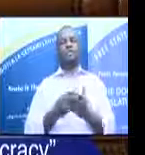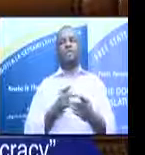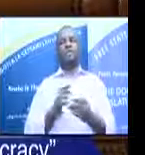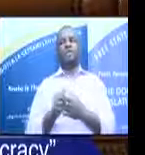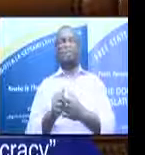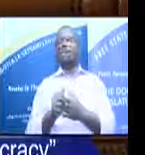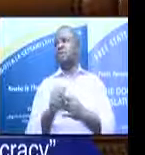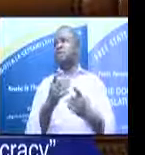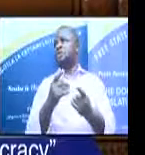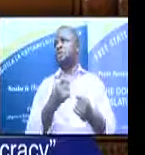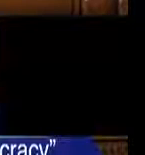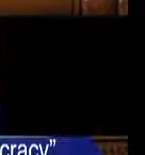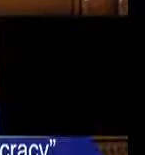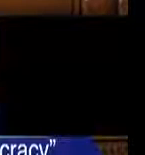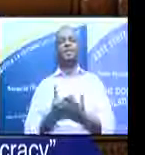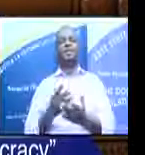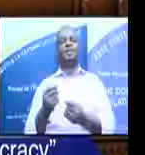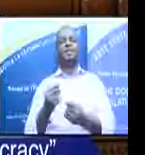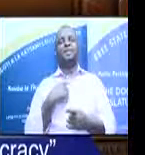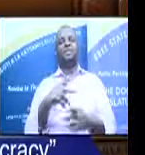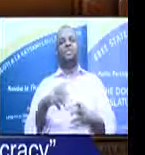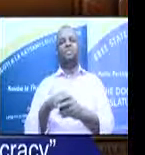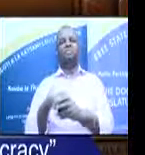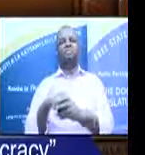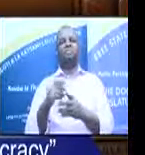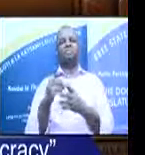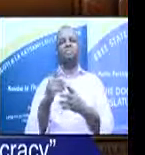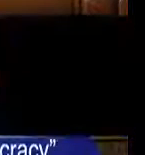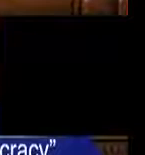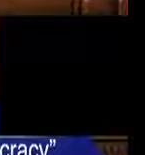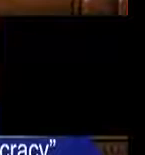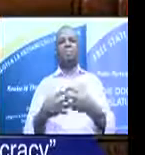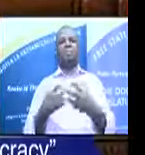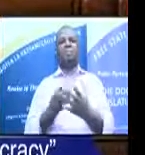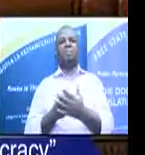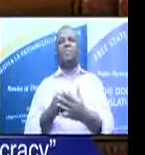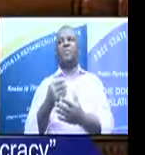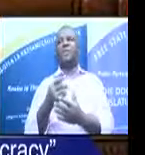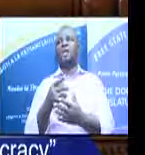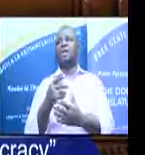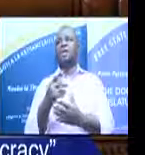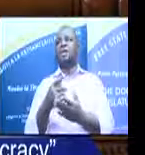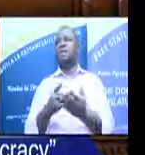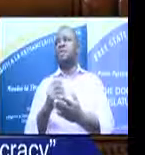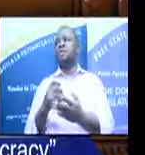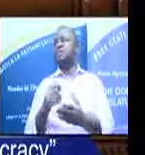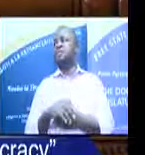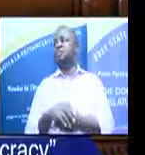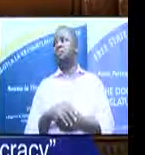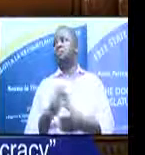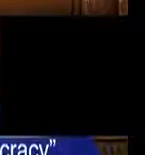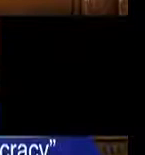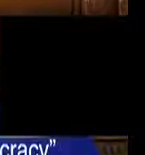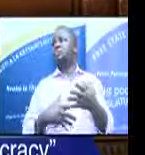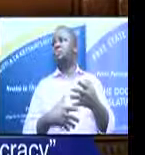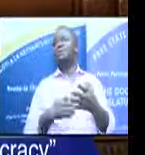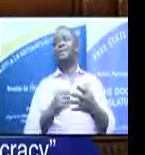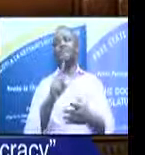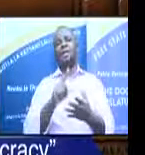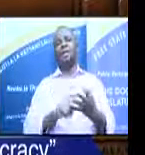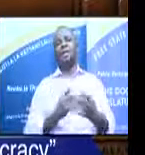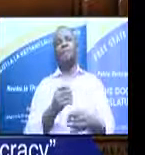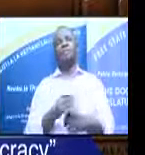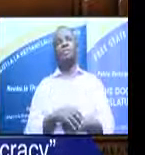content of our delivery, which has nothing to do with the budget again. Number three, I can go on, Honourable Speaker, because there's a list of